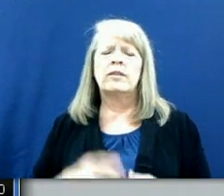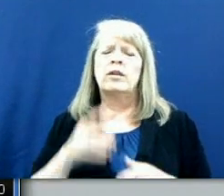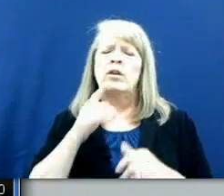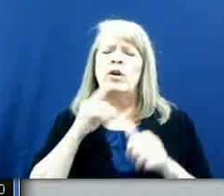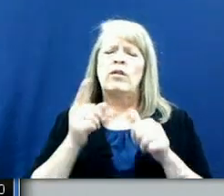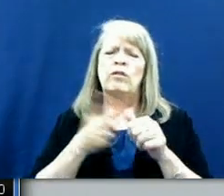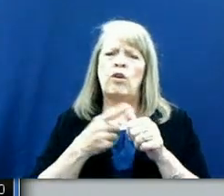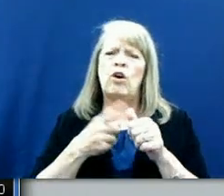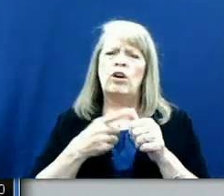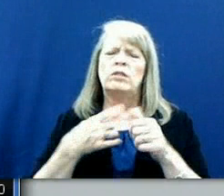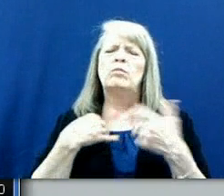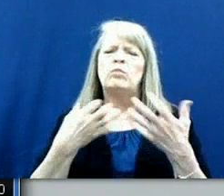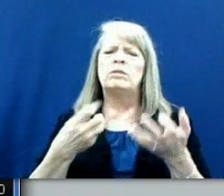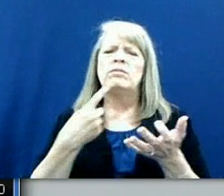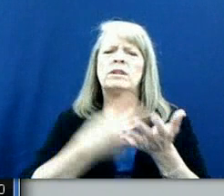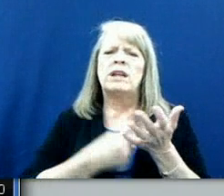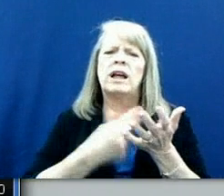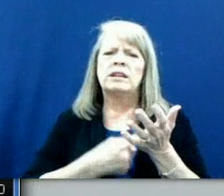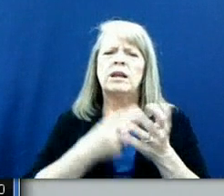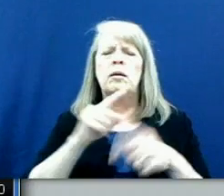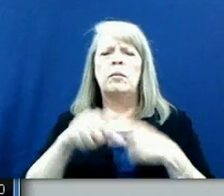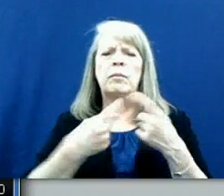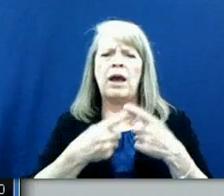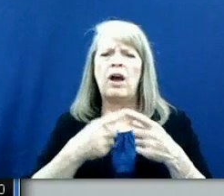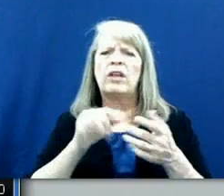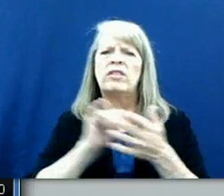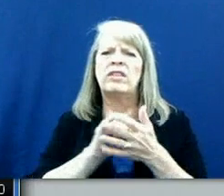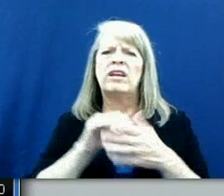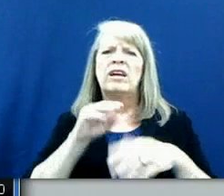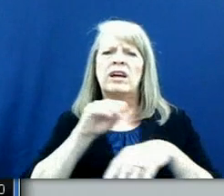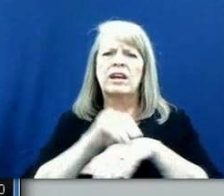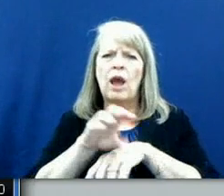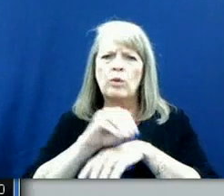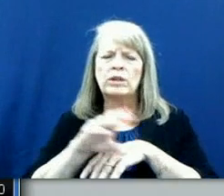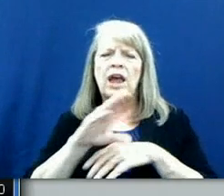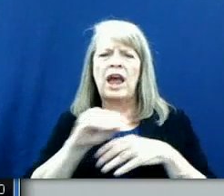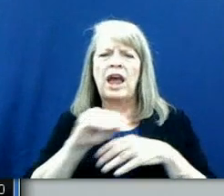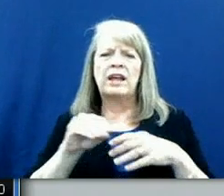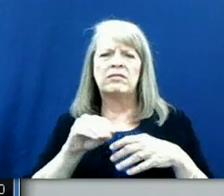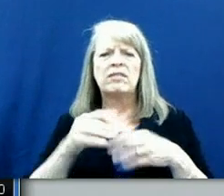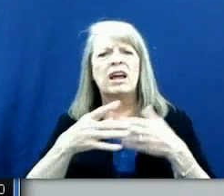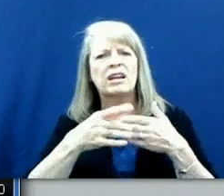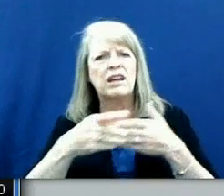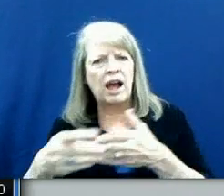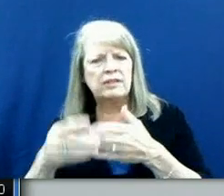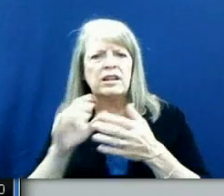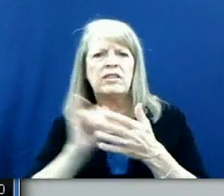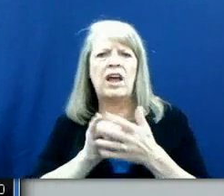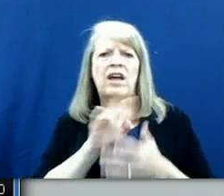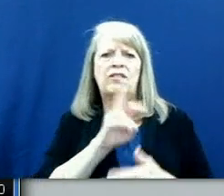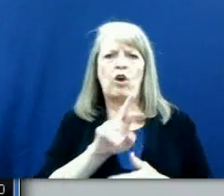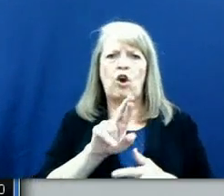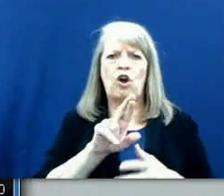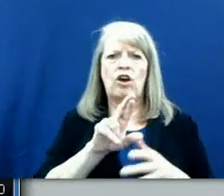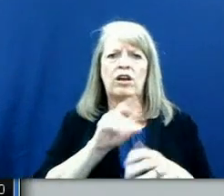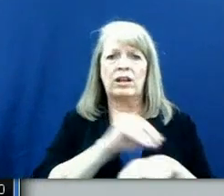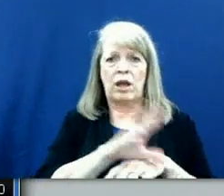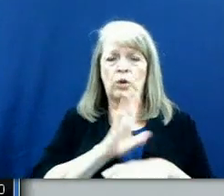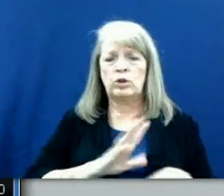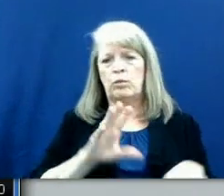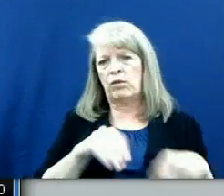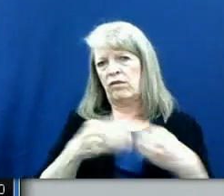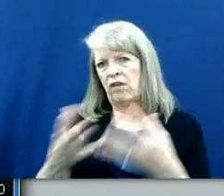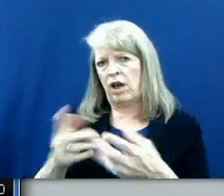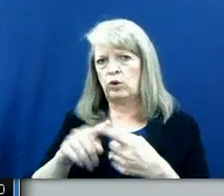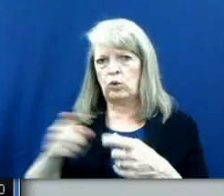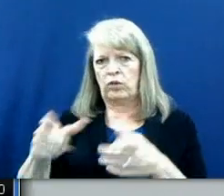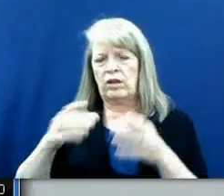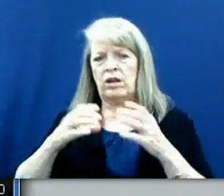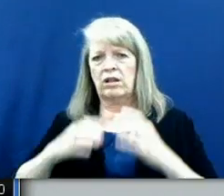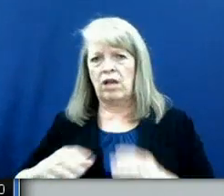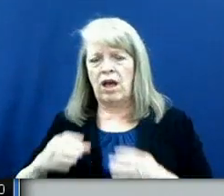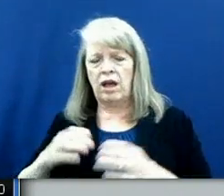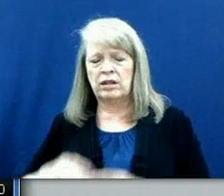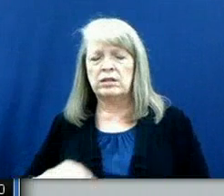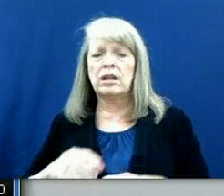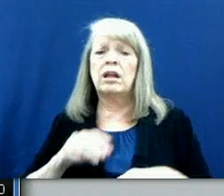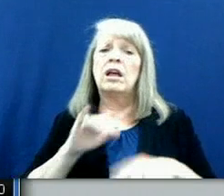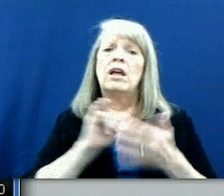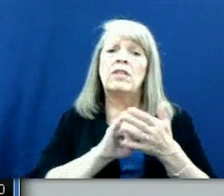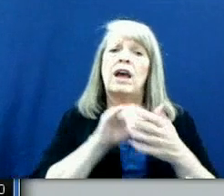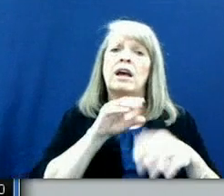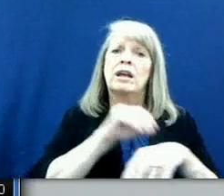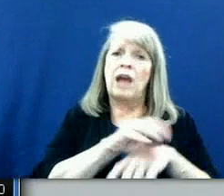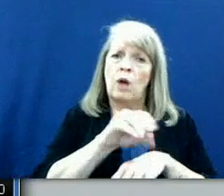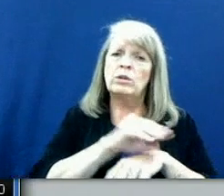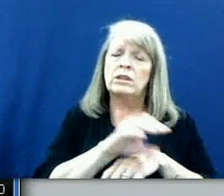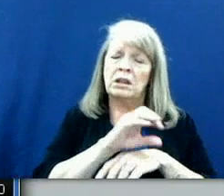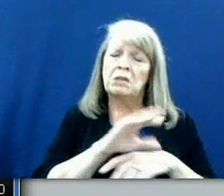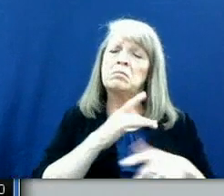First, let's talk a little bit more about the counseling and guidance that VR counselors provide to clients. Counseling sessions, while they